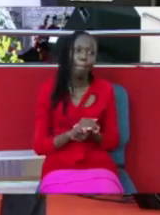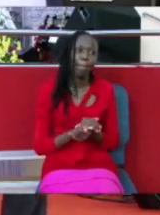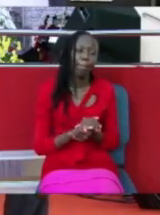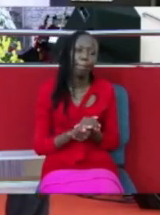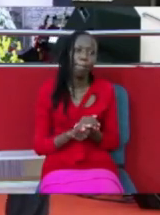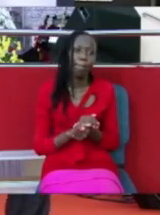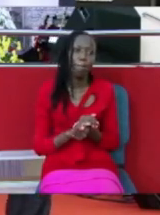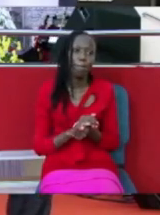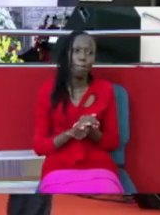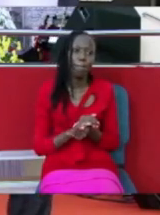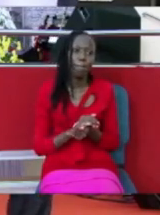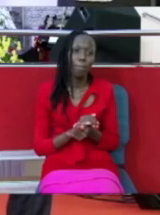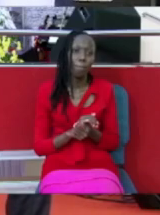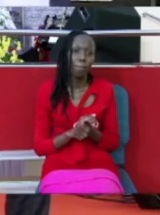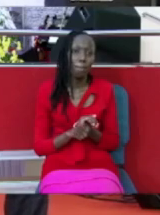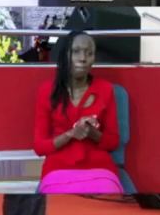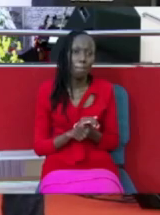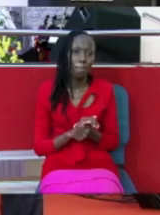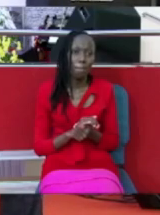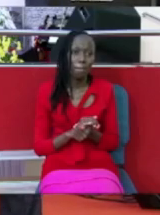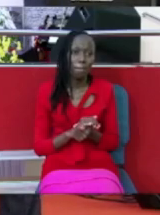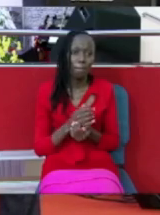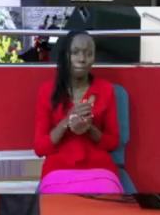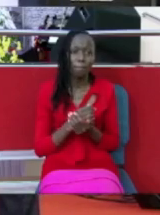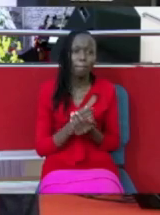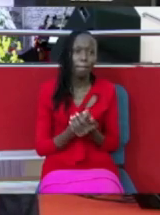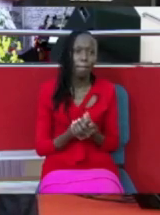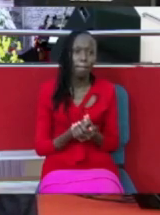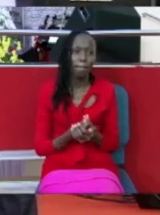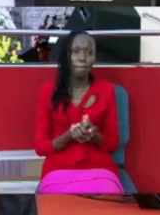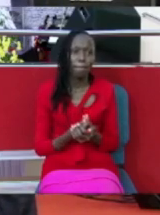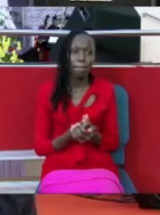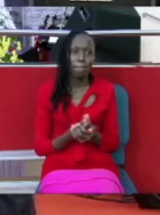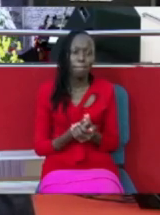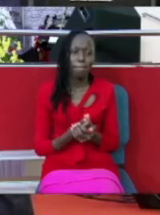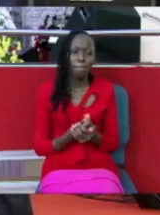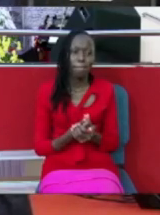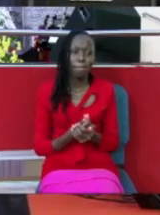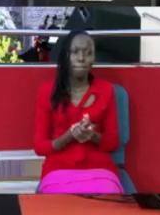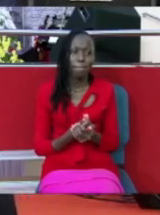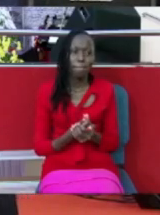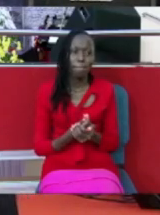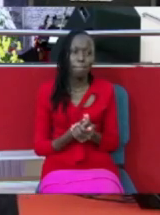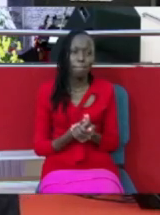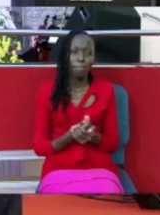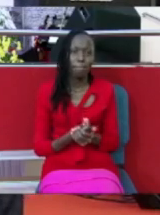kudhibitisha hali ama mahali pa utiifu wako panapohitajika.